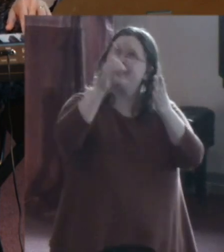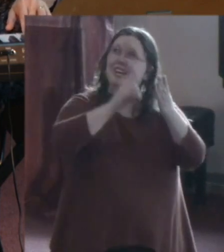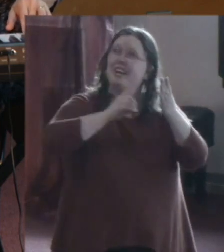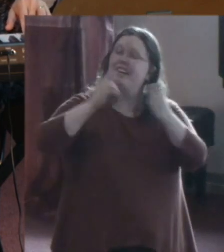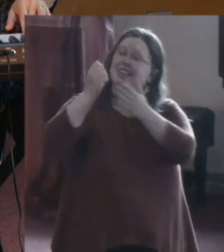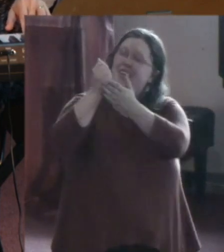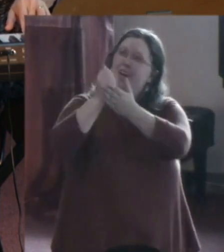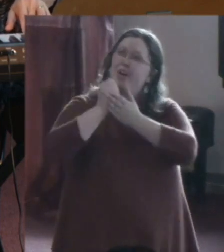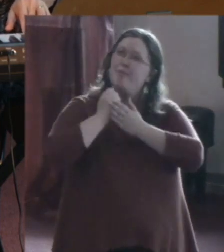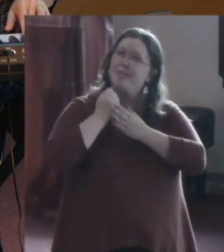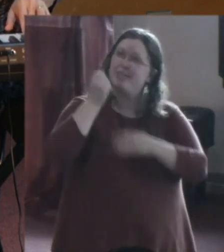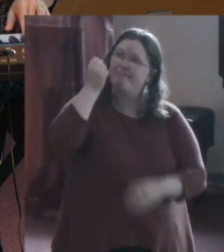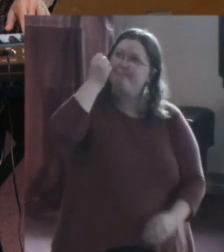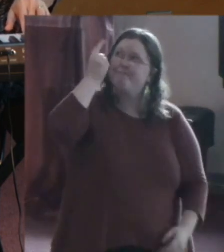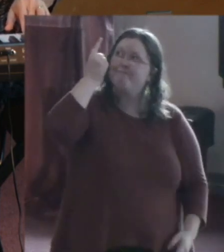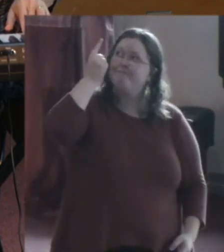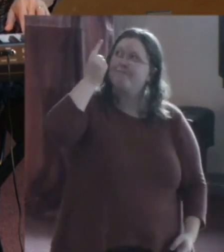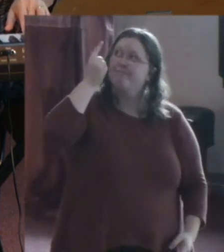design.